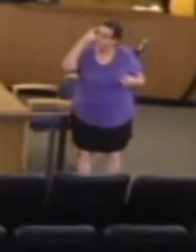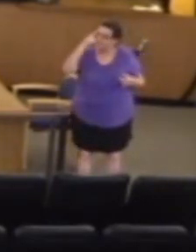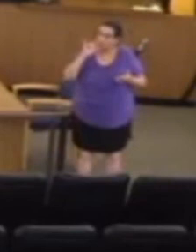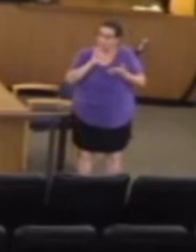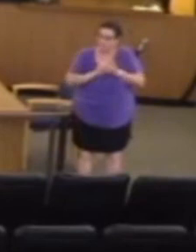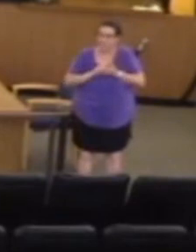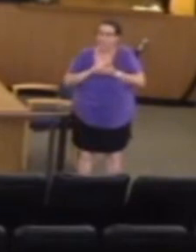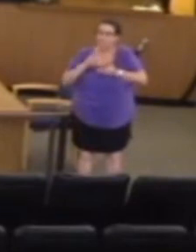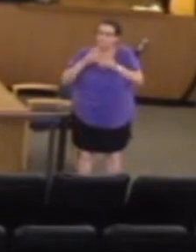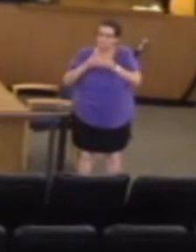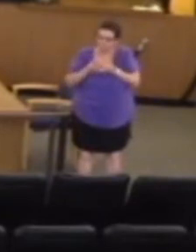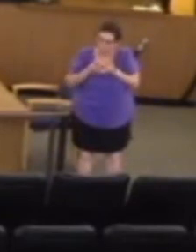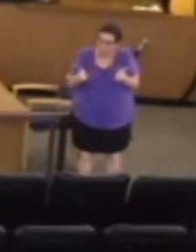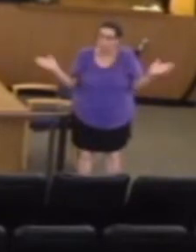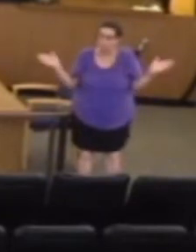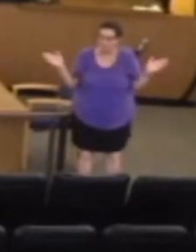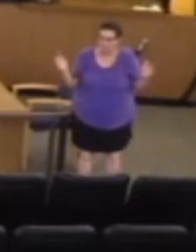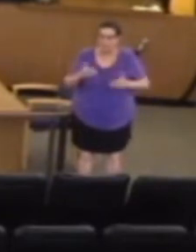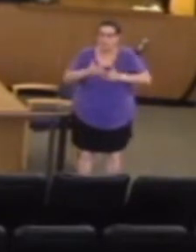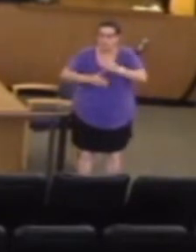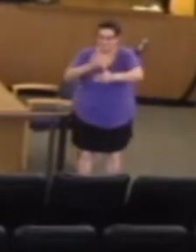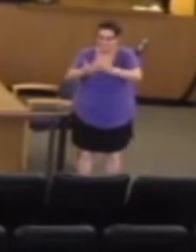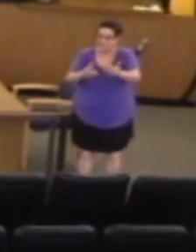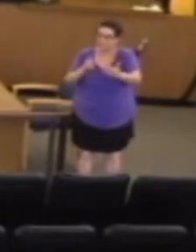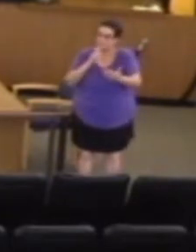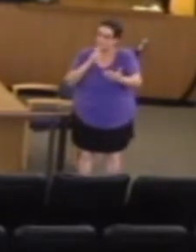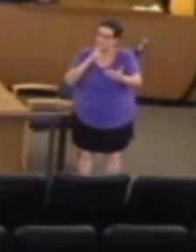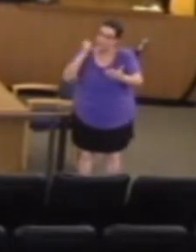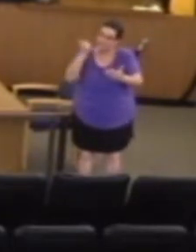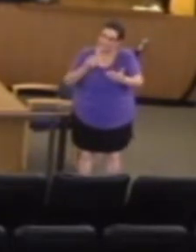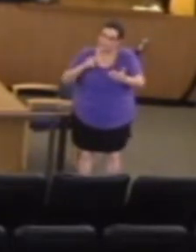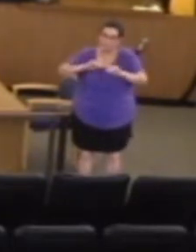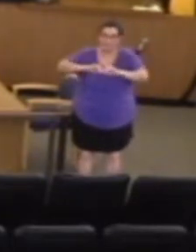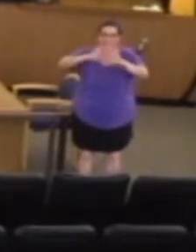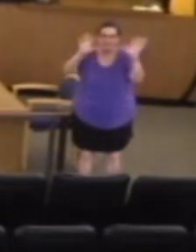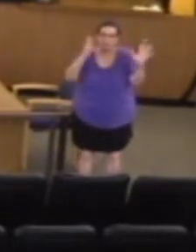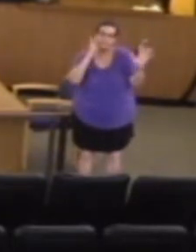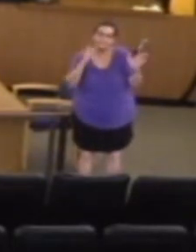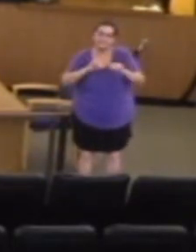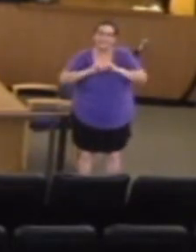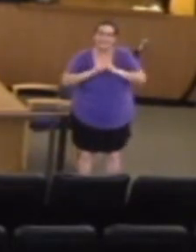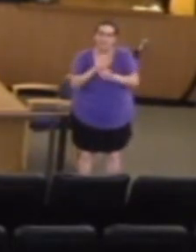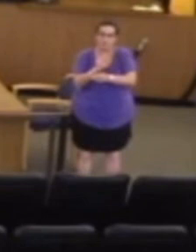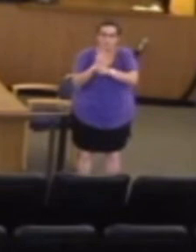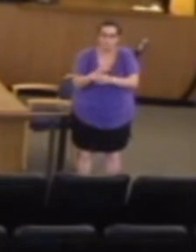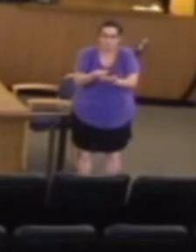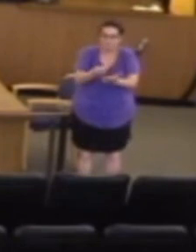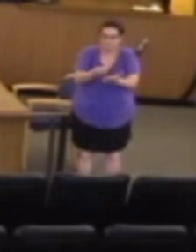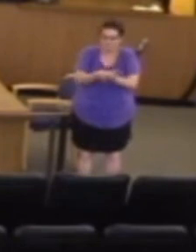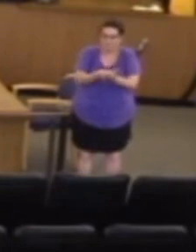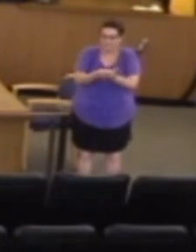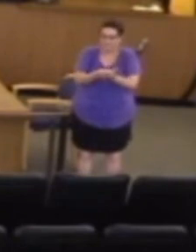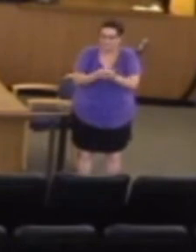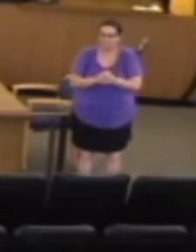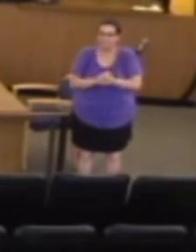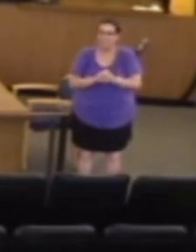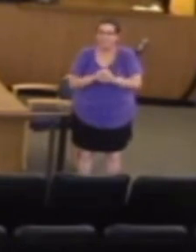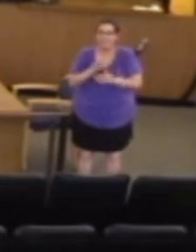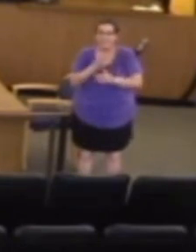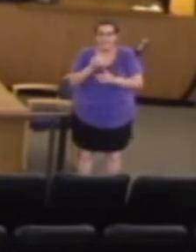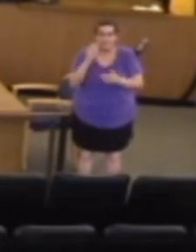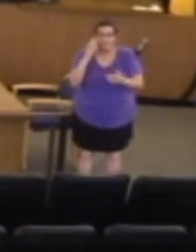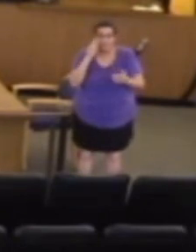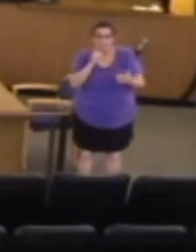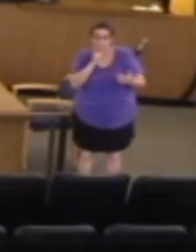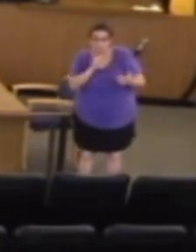that is open, transparent, that residents get to see the actual expenditures of the CARES funds at a calendar. I don't know if every